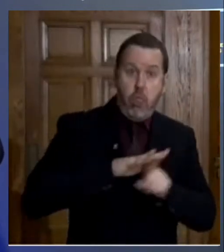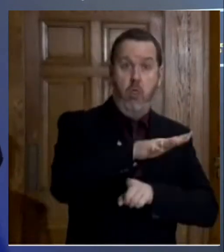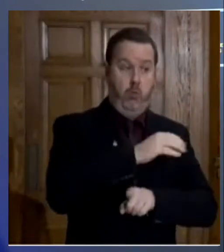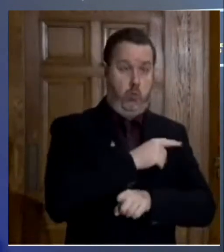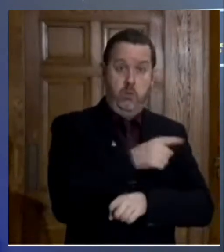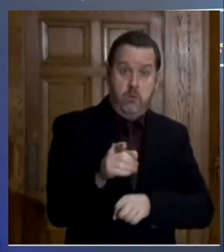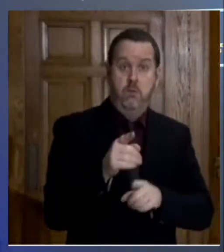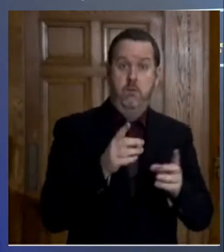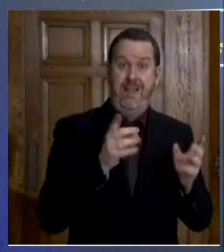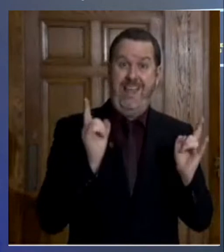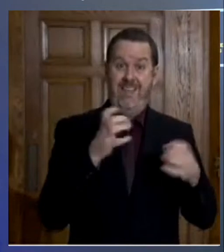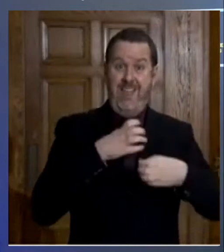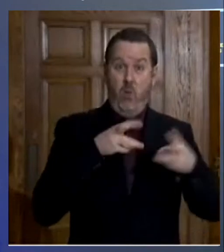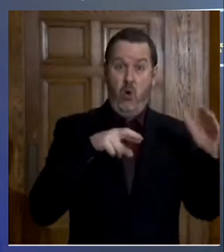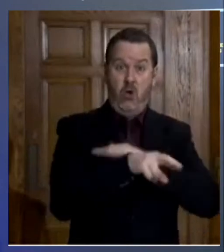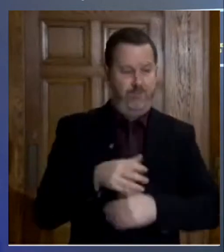today say that